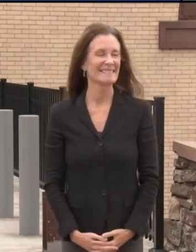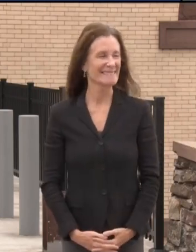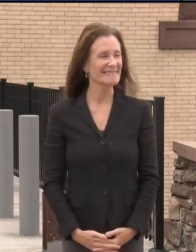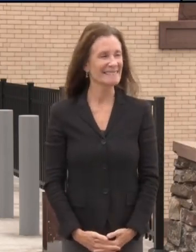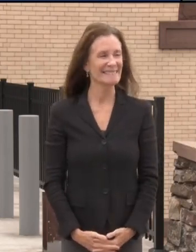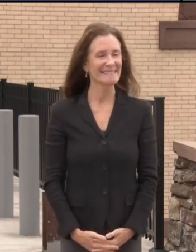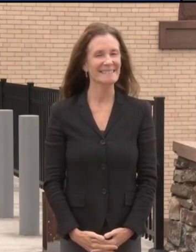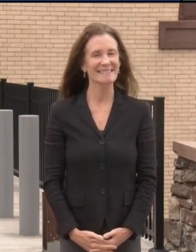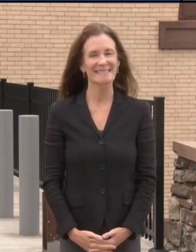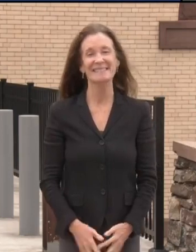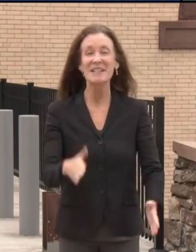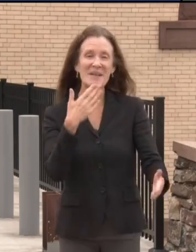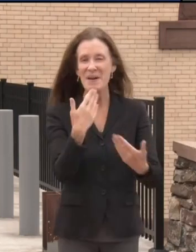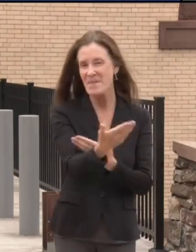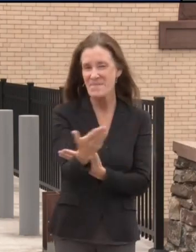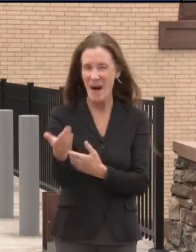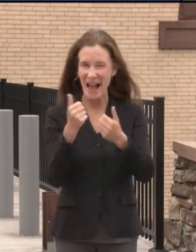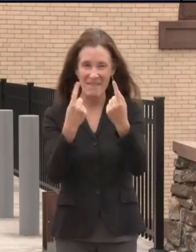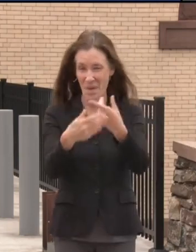Good morning, everyone.